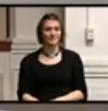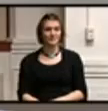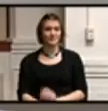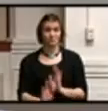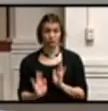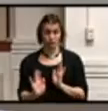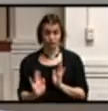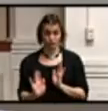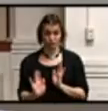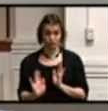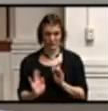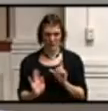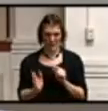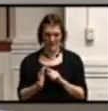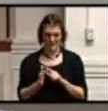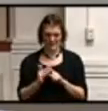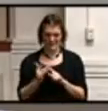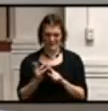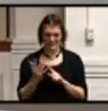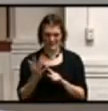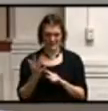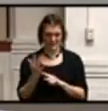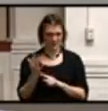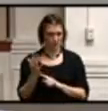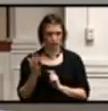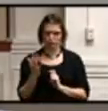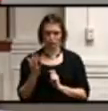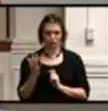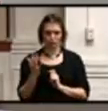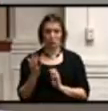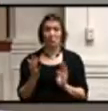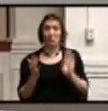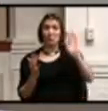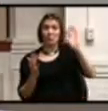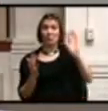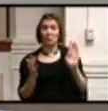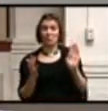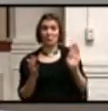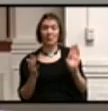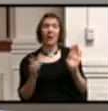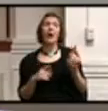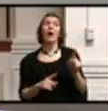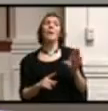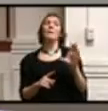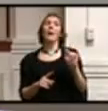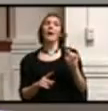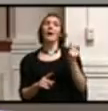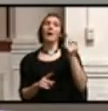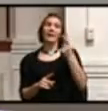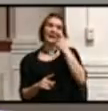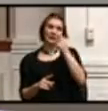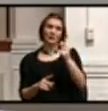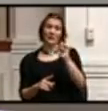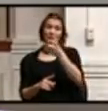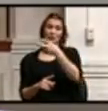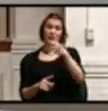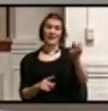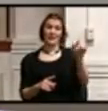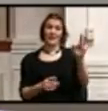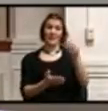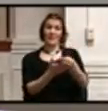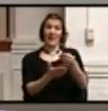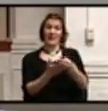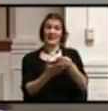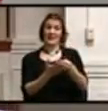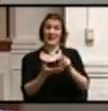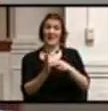And is there anything else there? But I mean, the transfer was contemplated, so essentially our performance in the last fiscal